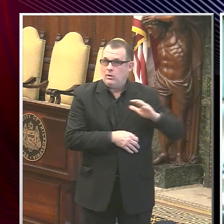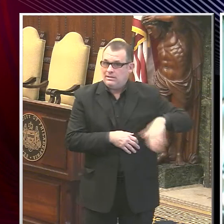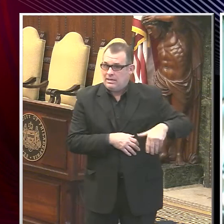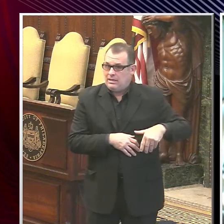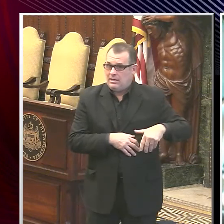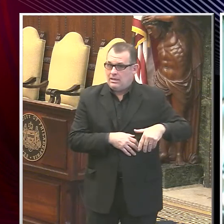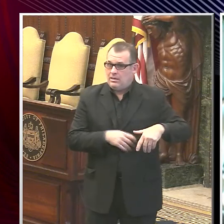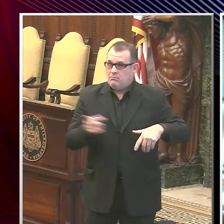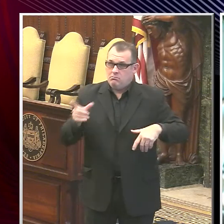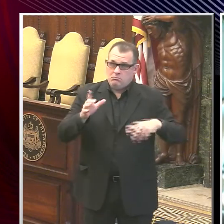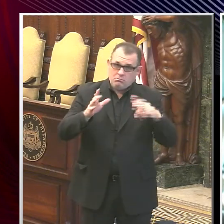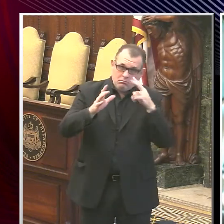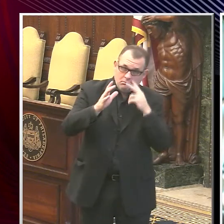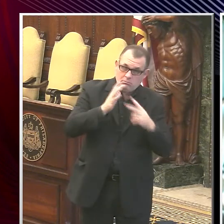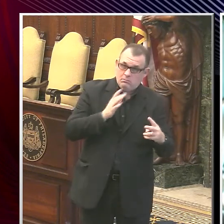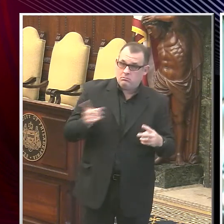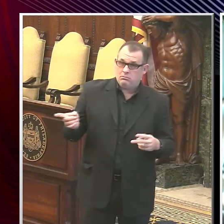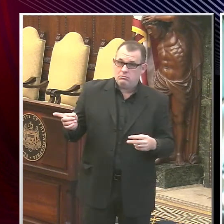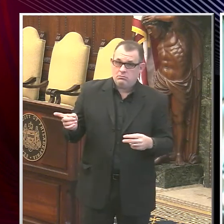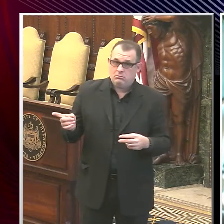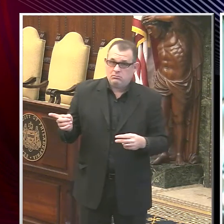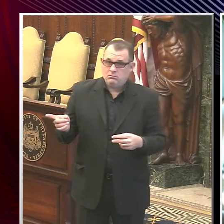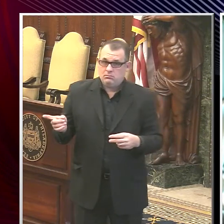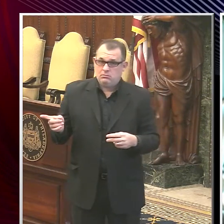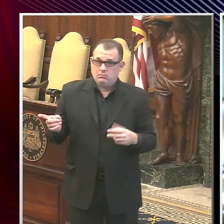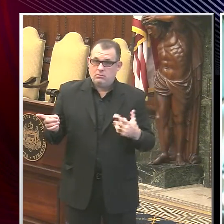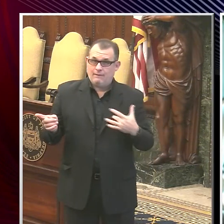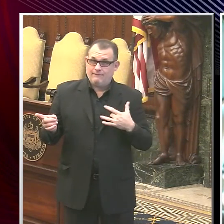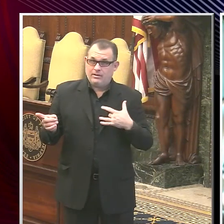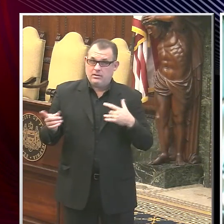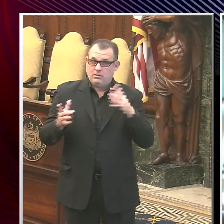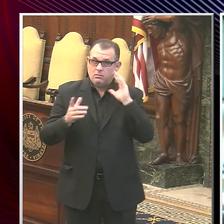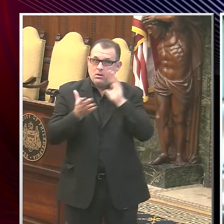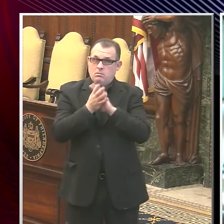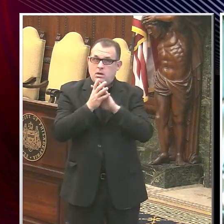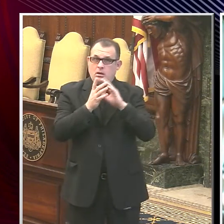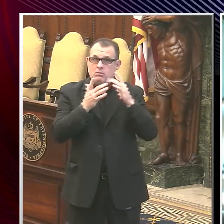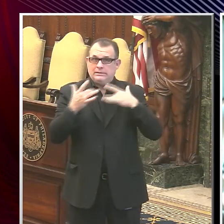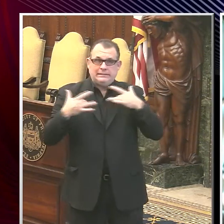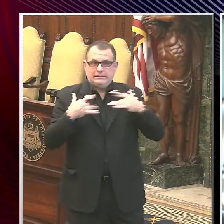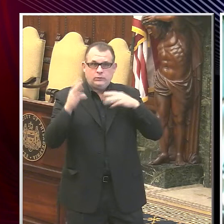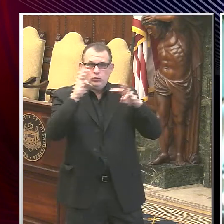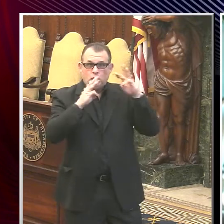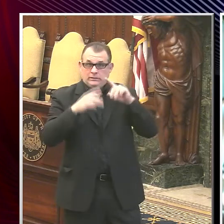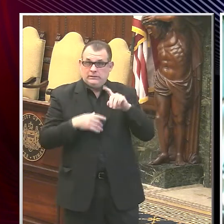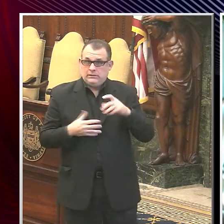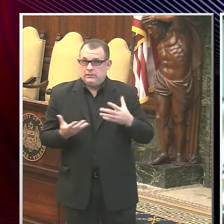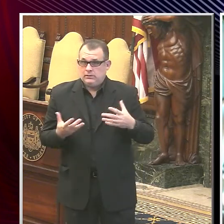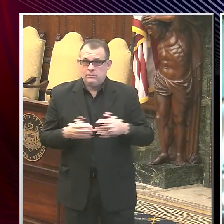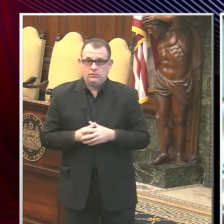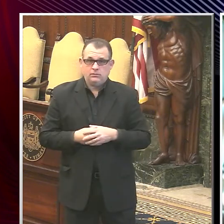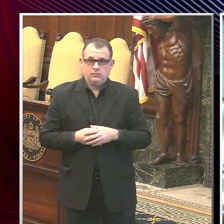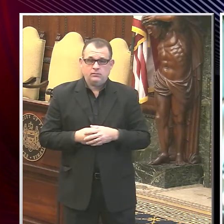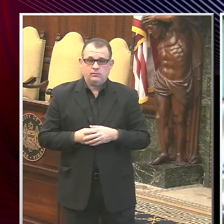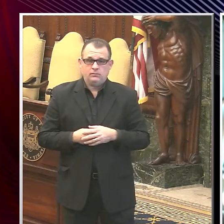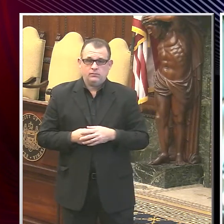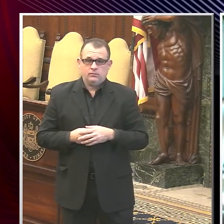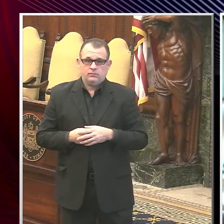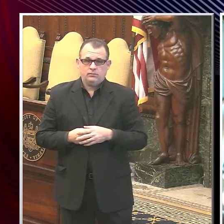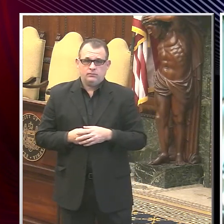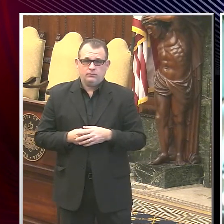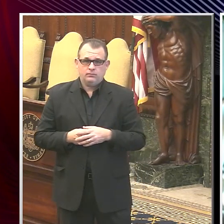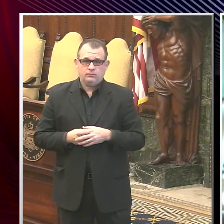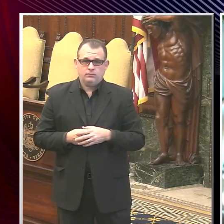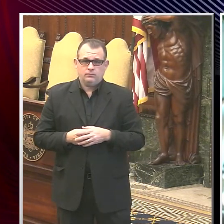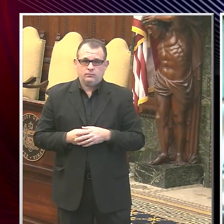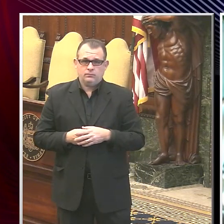or project that being a concern? You did mention, however, staffing is a concern. Are you seeing that there is enough